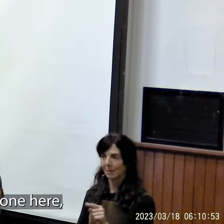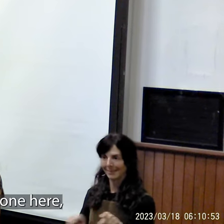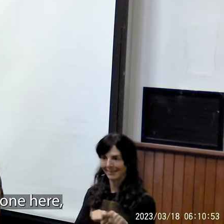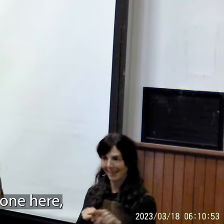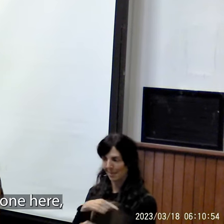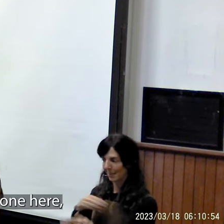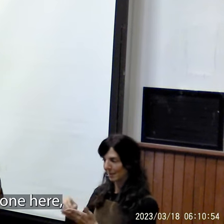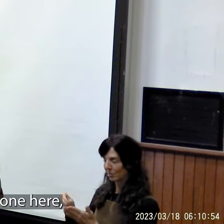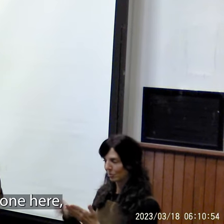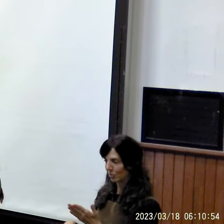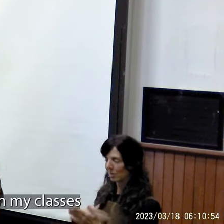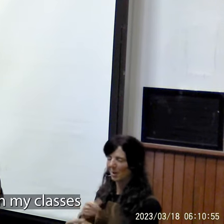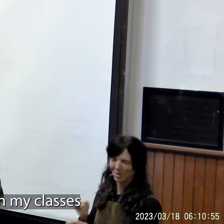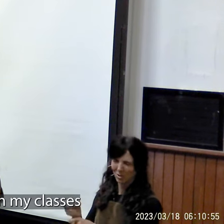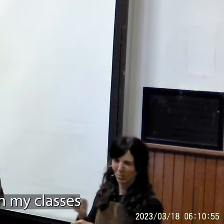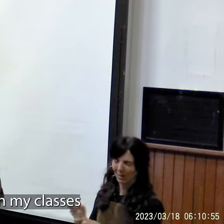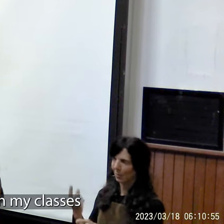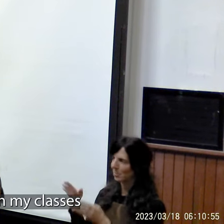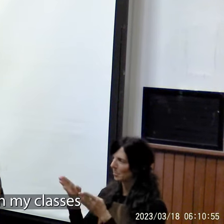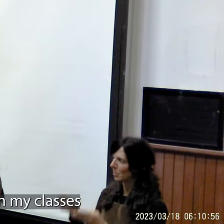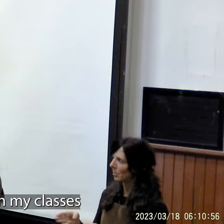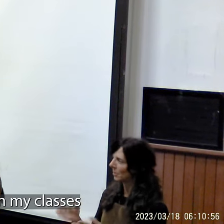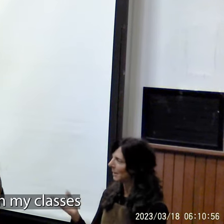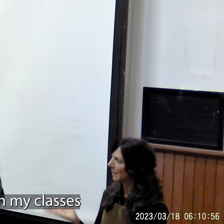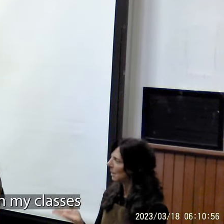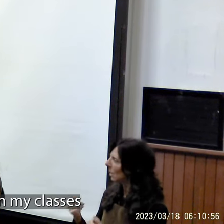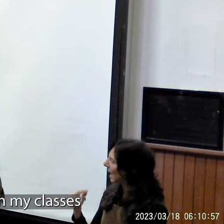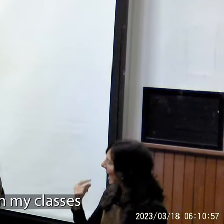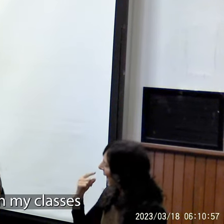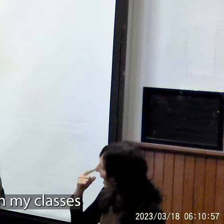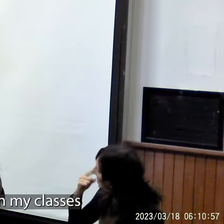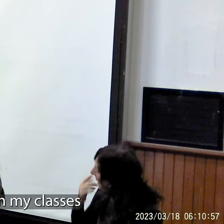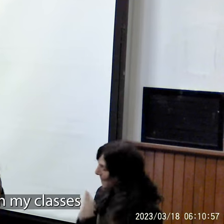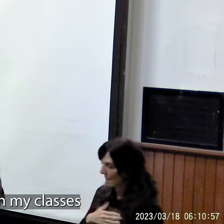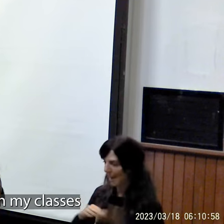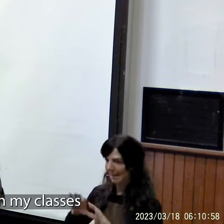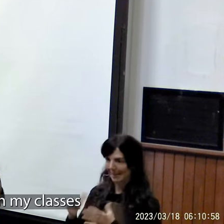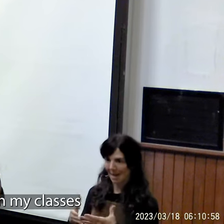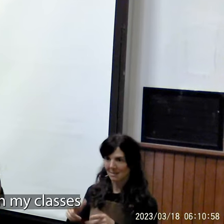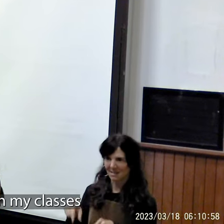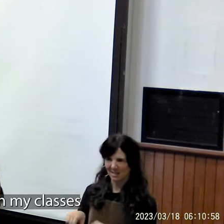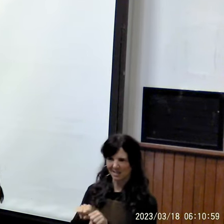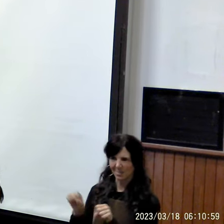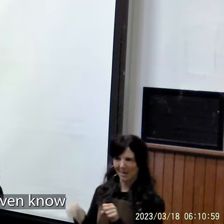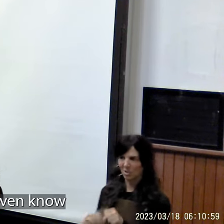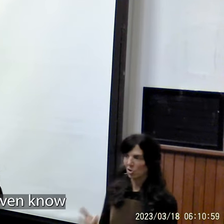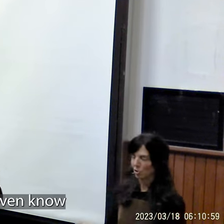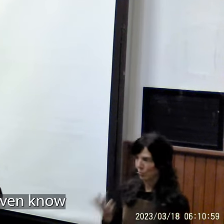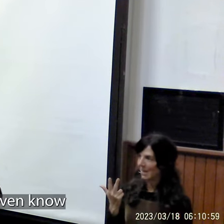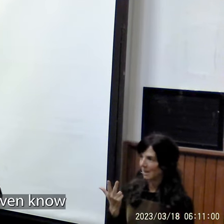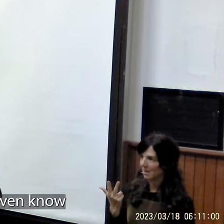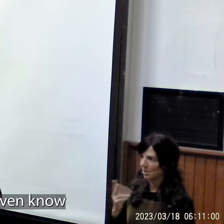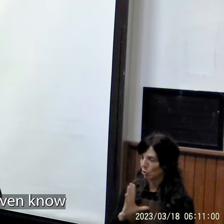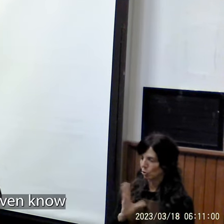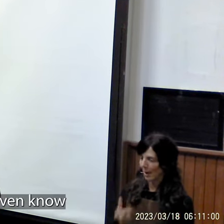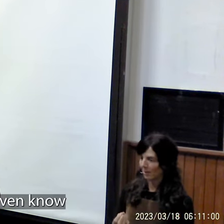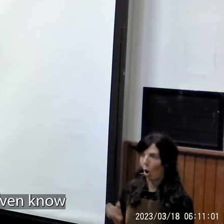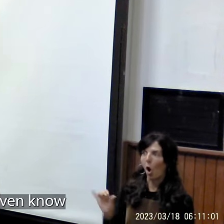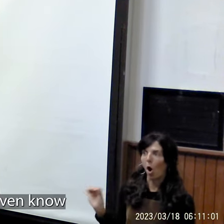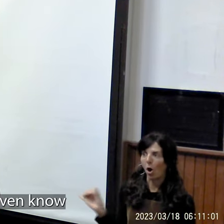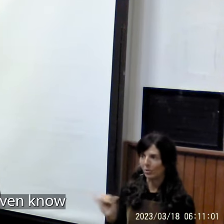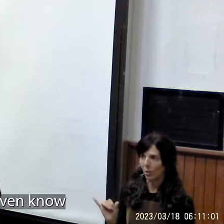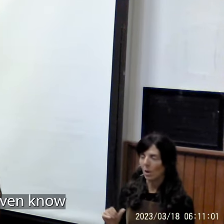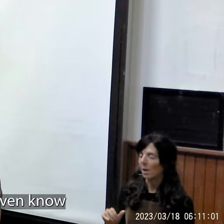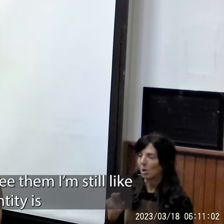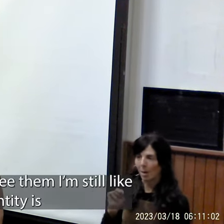I said jokingly to somebody here, I think I have three trans women in my class this quarter. They're also fucking non-binary. I don't really even know.